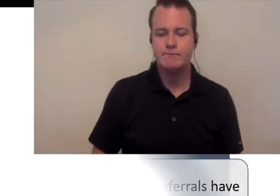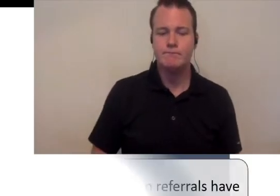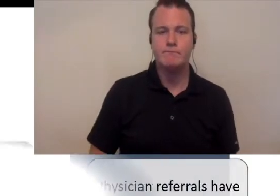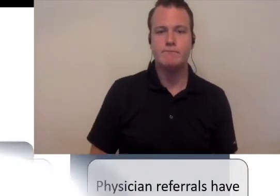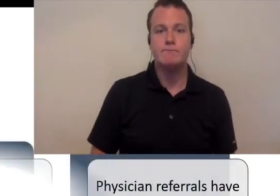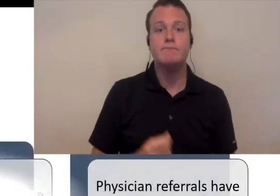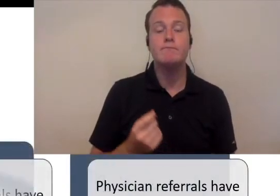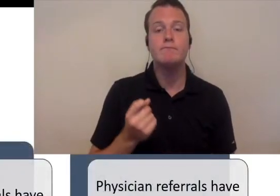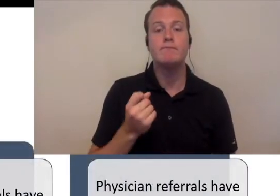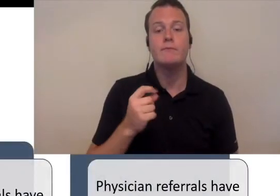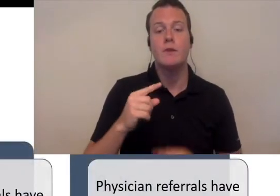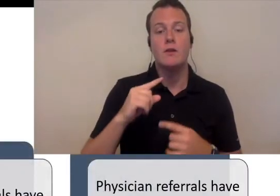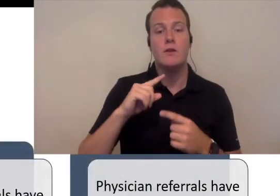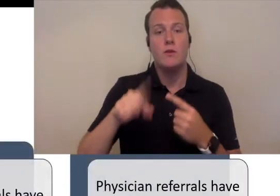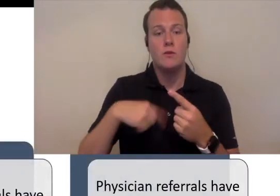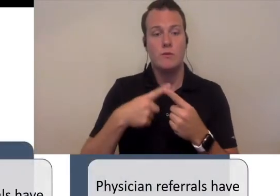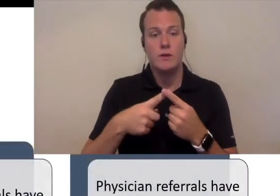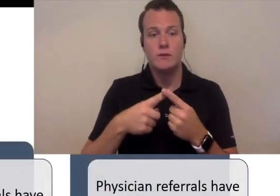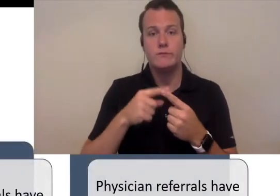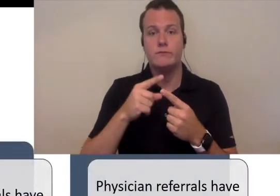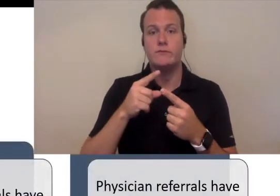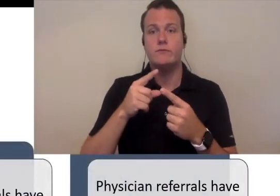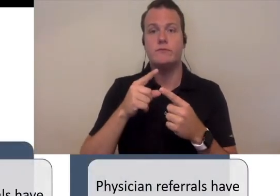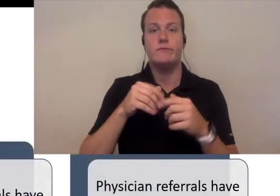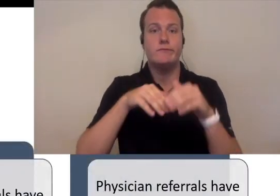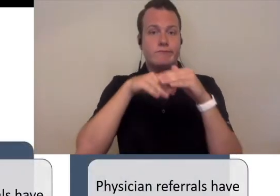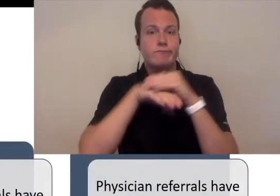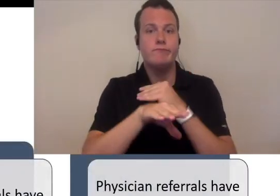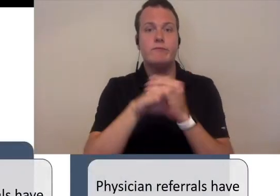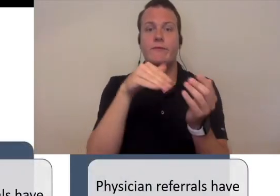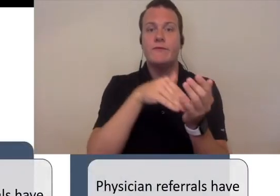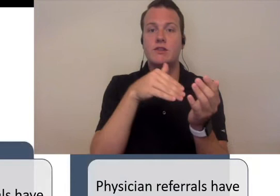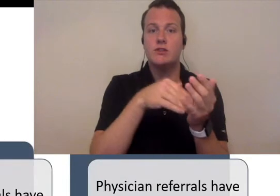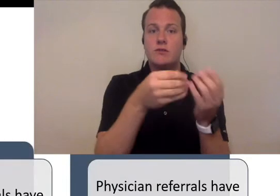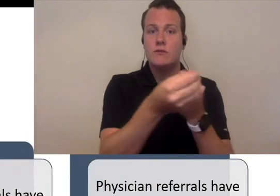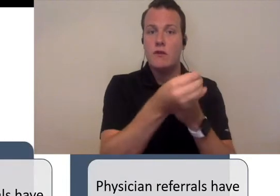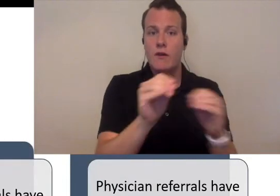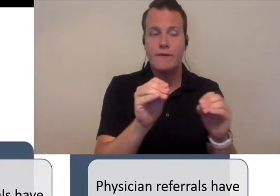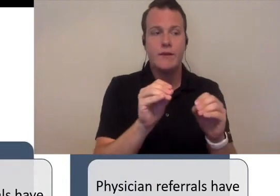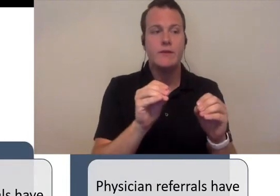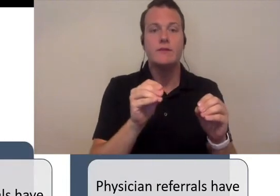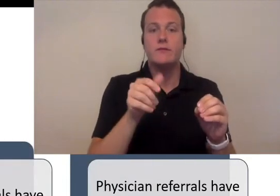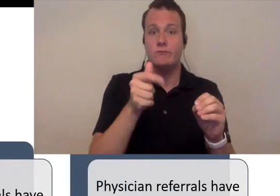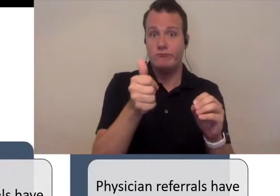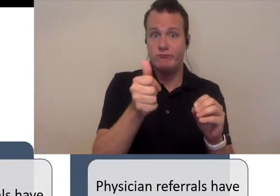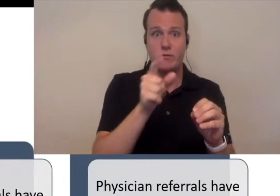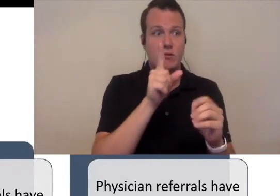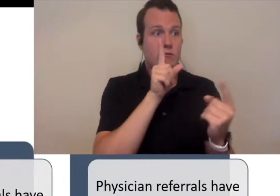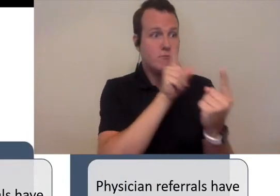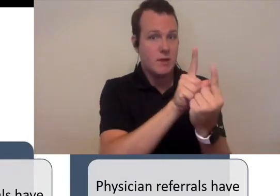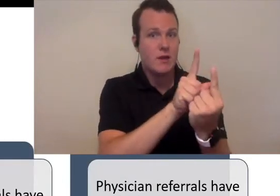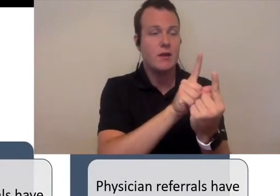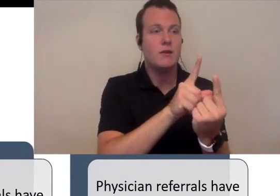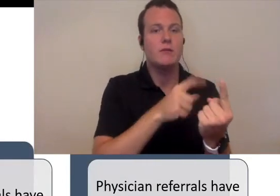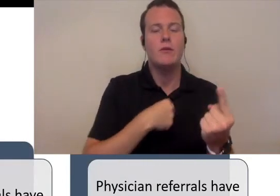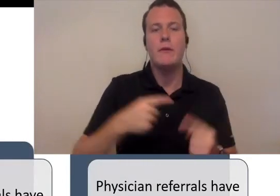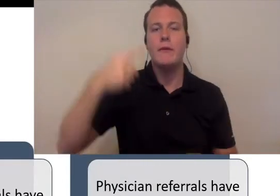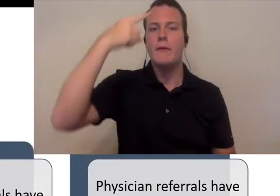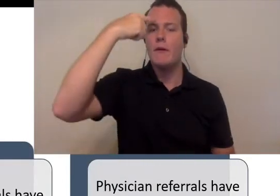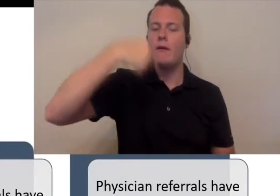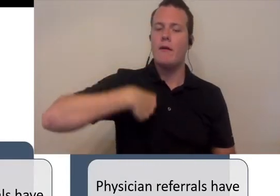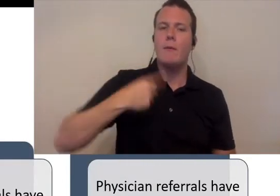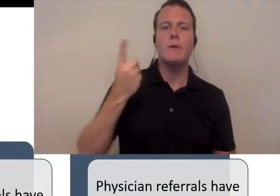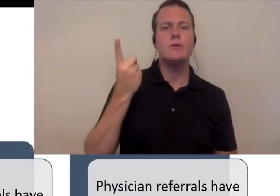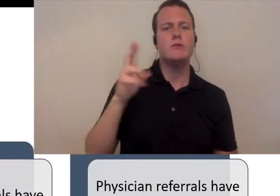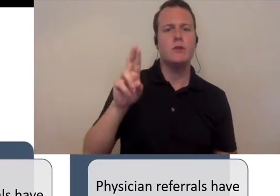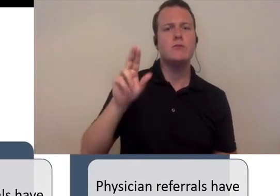So when you go to a physician's office and you start to talk to physicians, don't think that just because you're